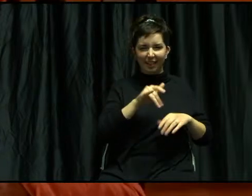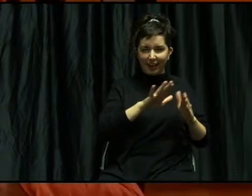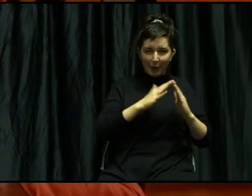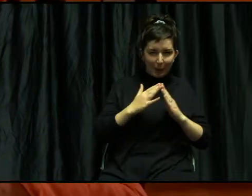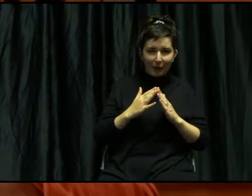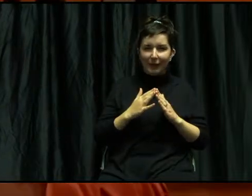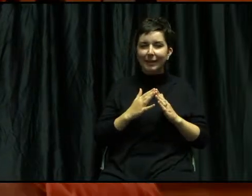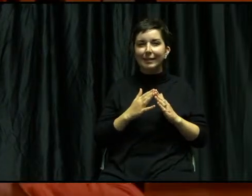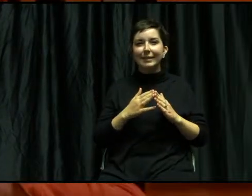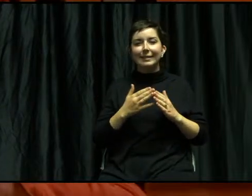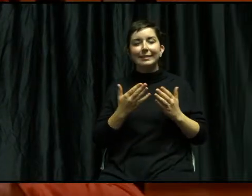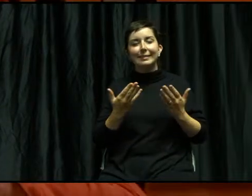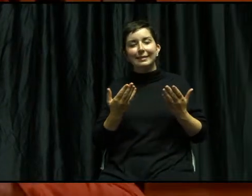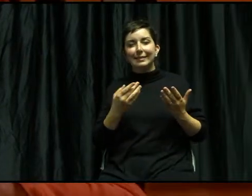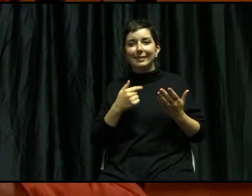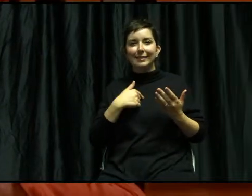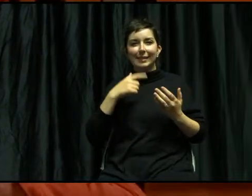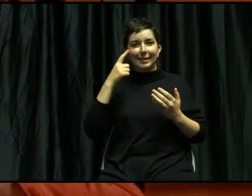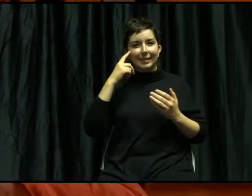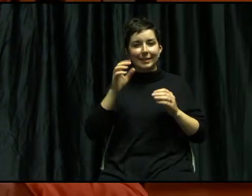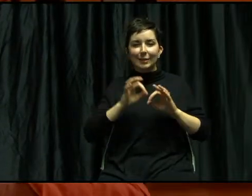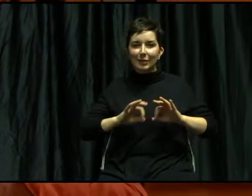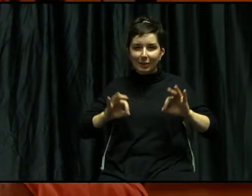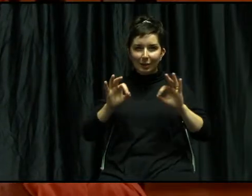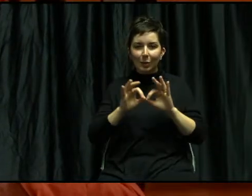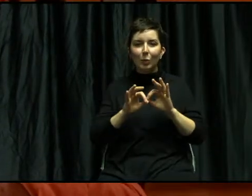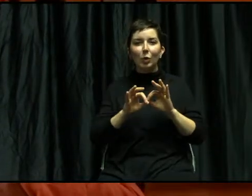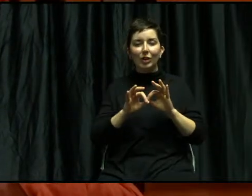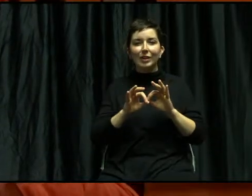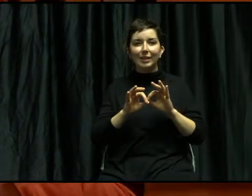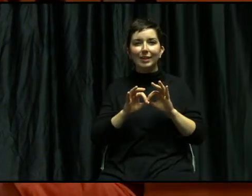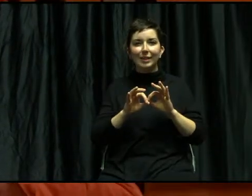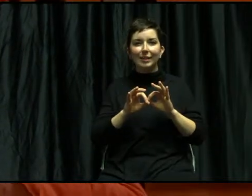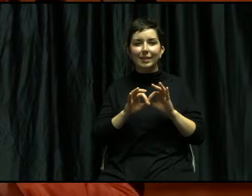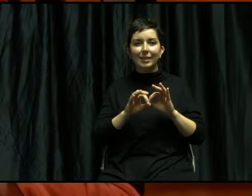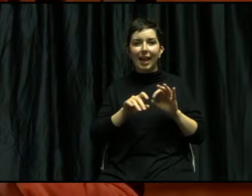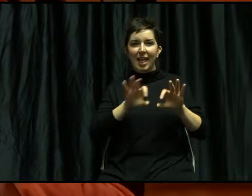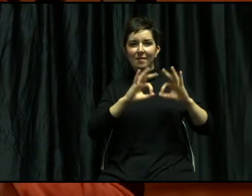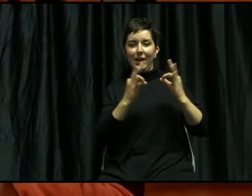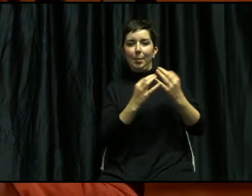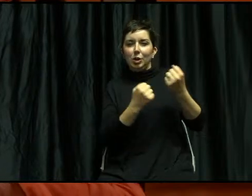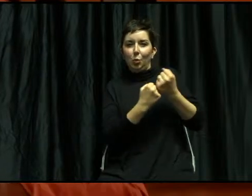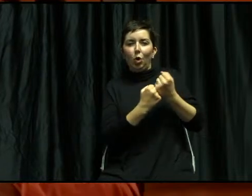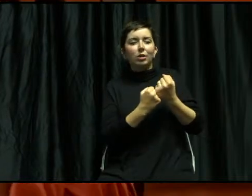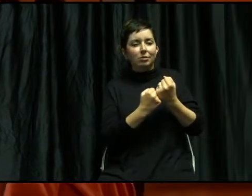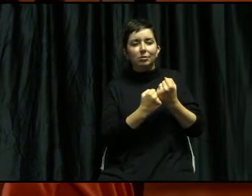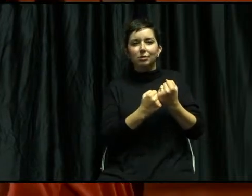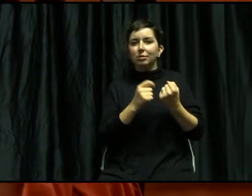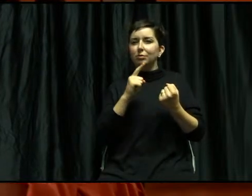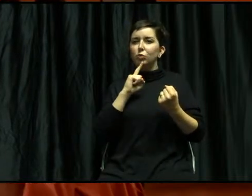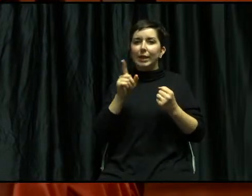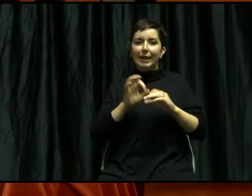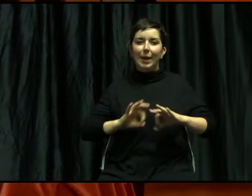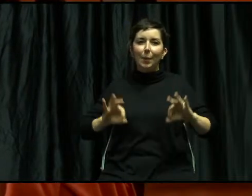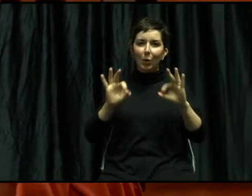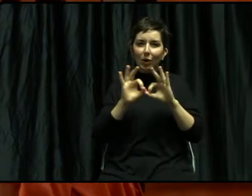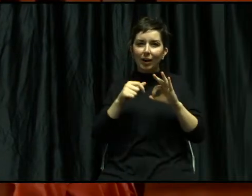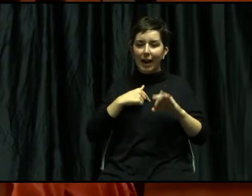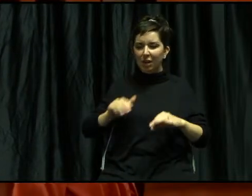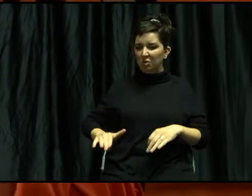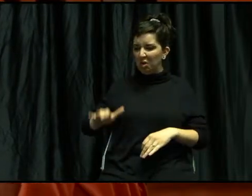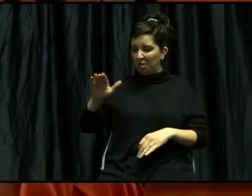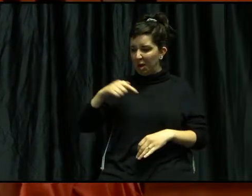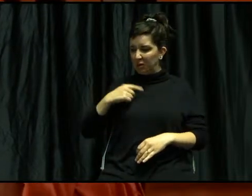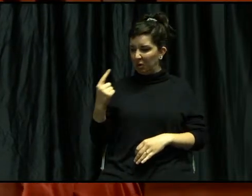can't emphasize enough how important having a supportive family is. That's really the key. I grew up basically as an only